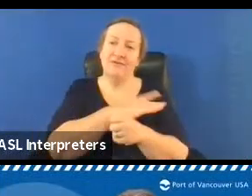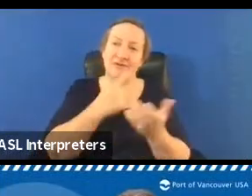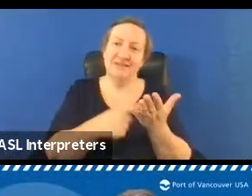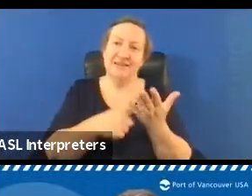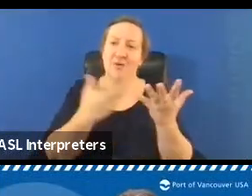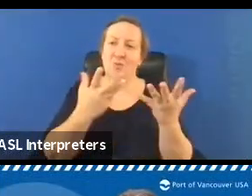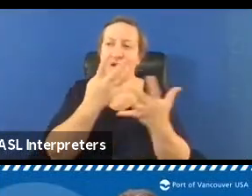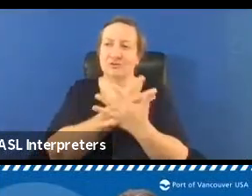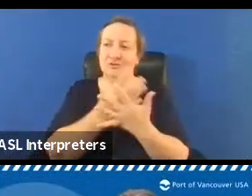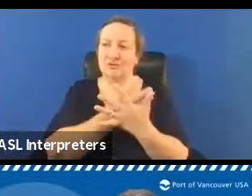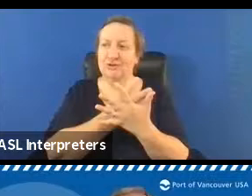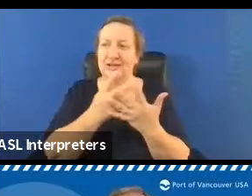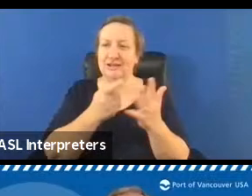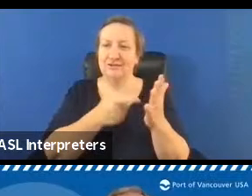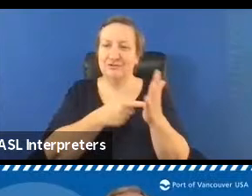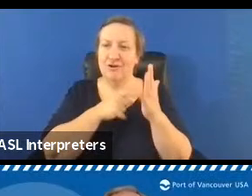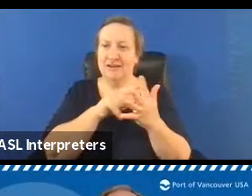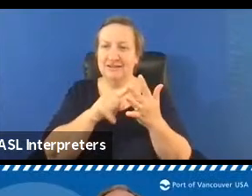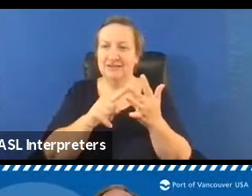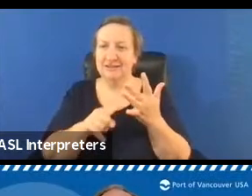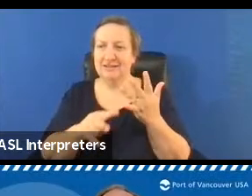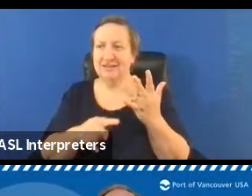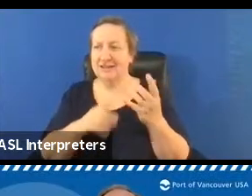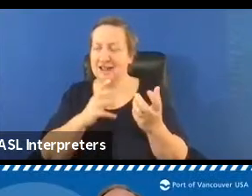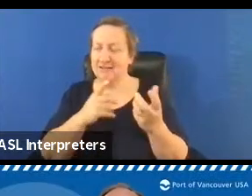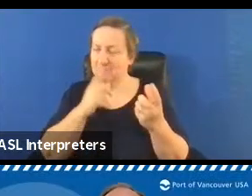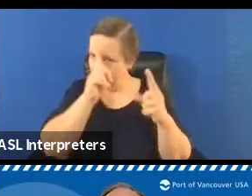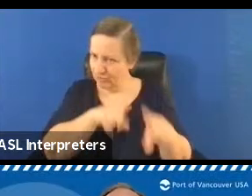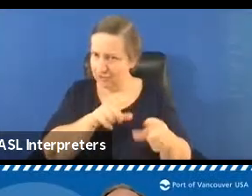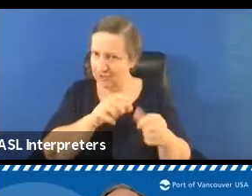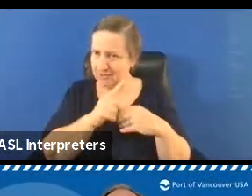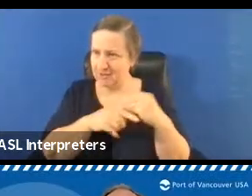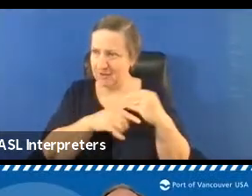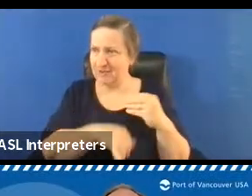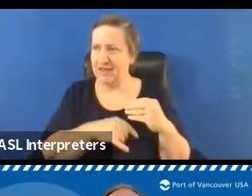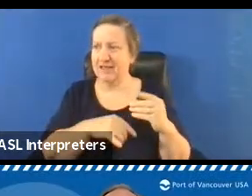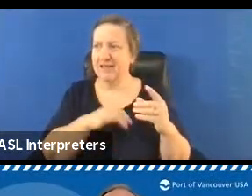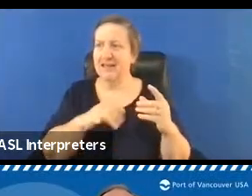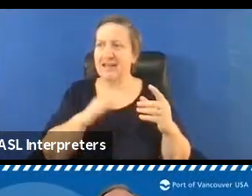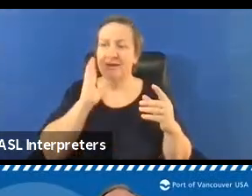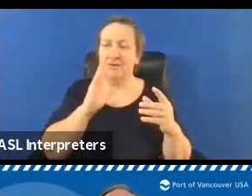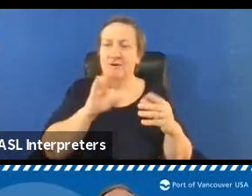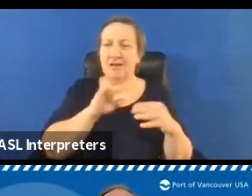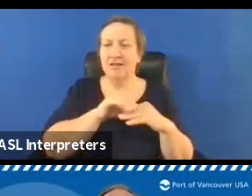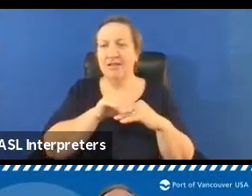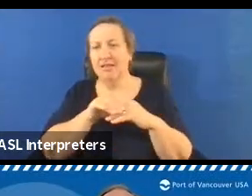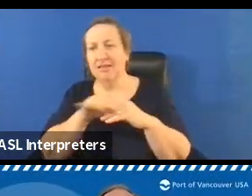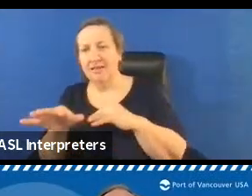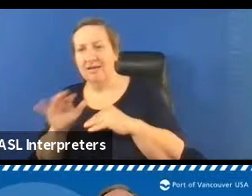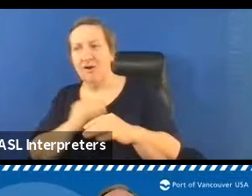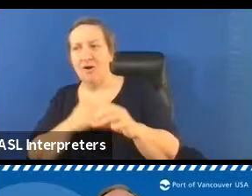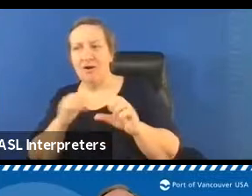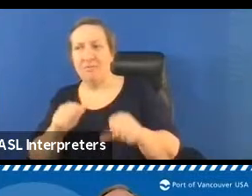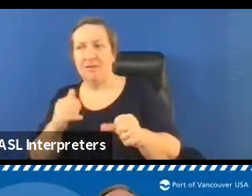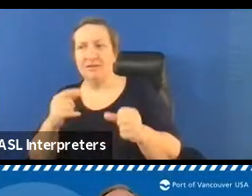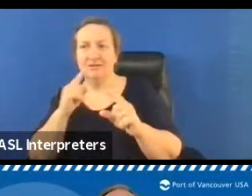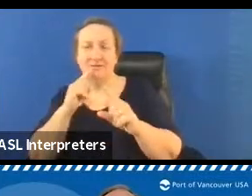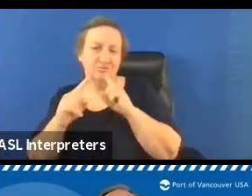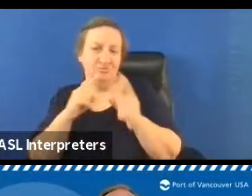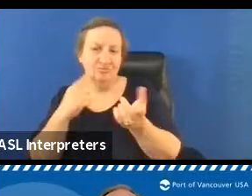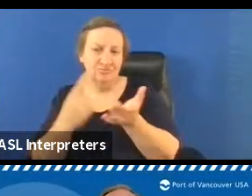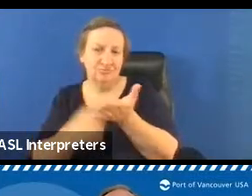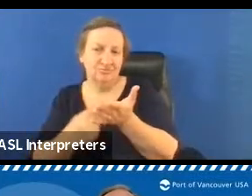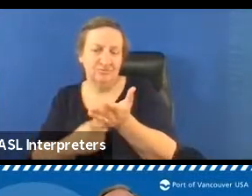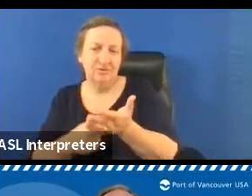screening criteria and are in alignment on that, because that will then feed to our ability to have a conversation